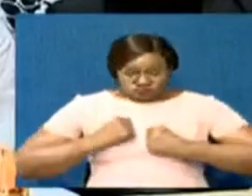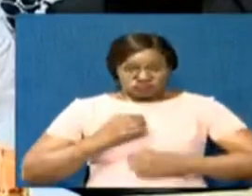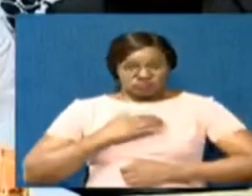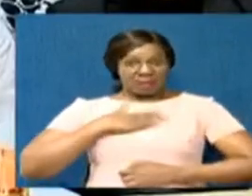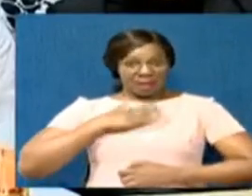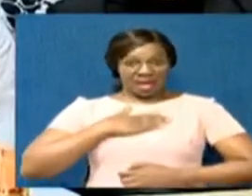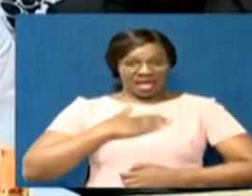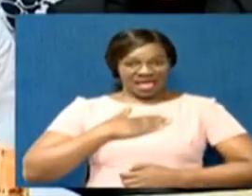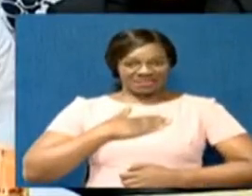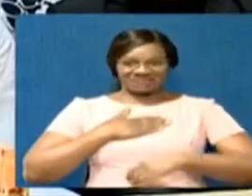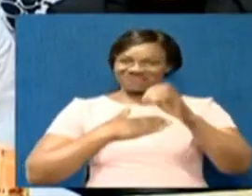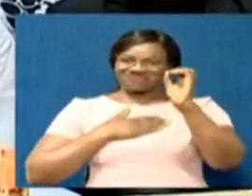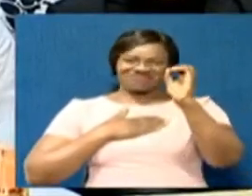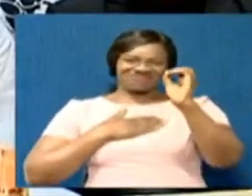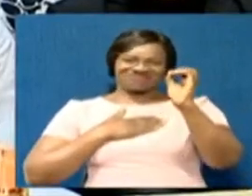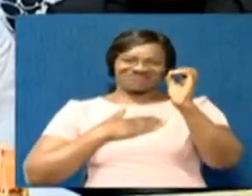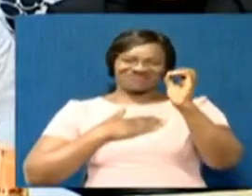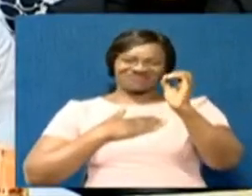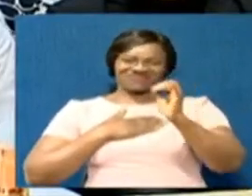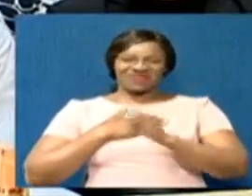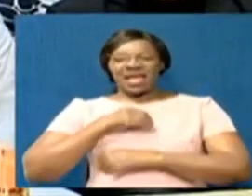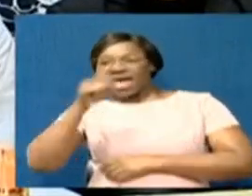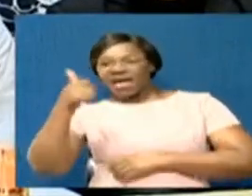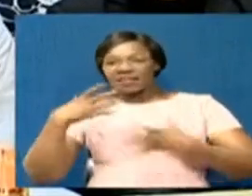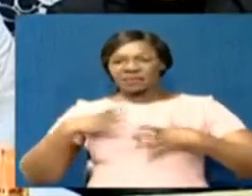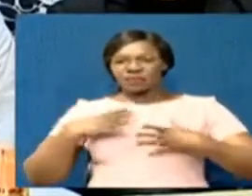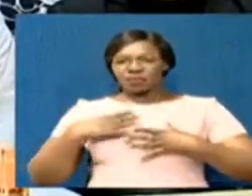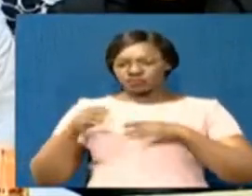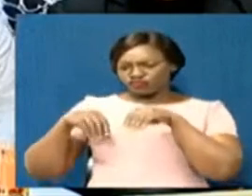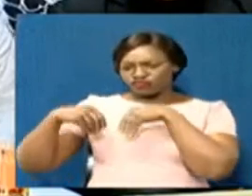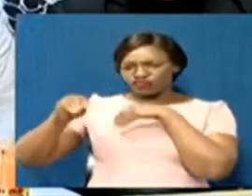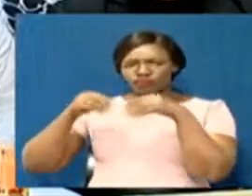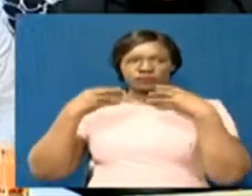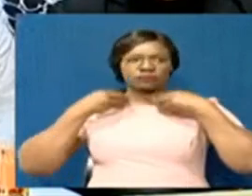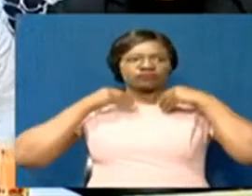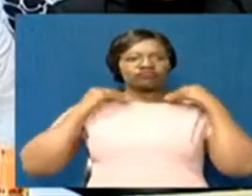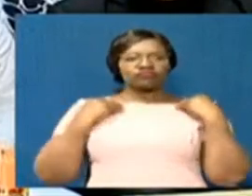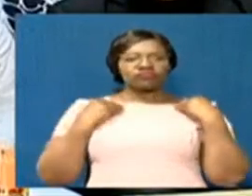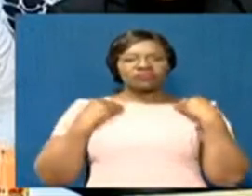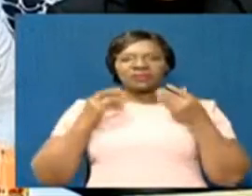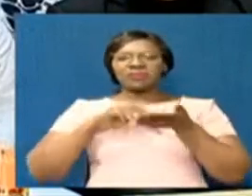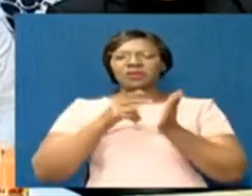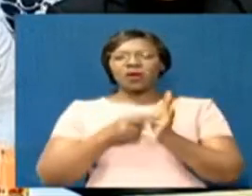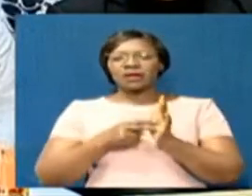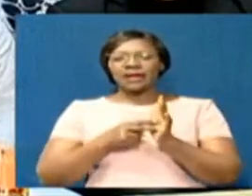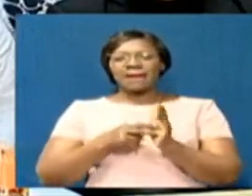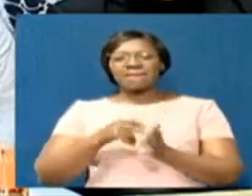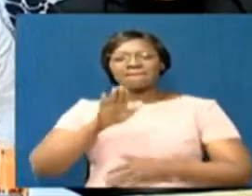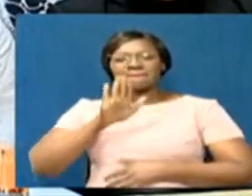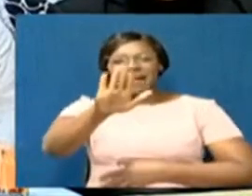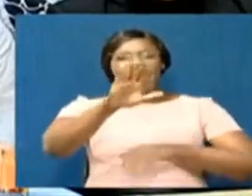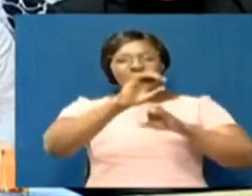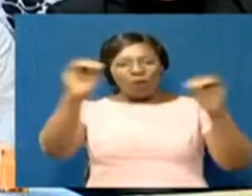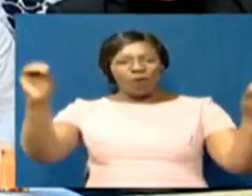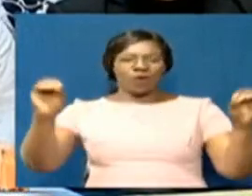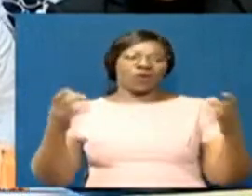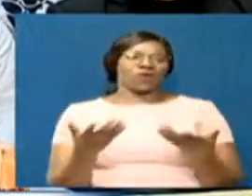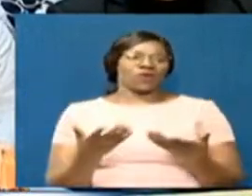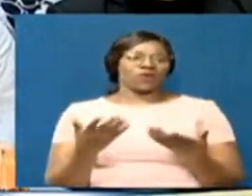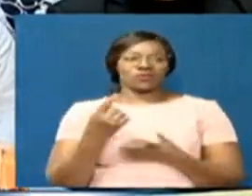mine. The owners put a lapel up here to tell you that you don't own it. It's right